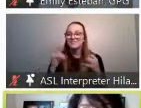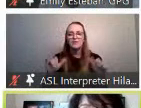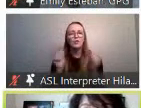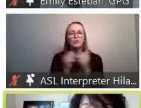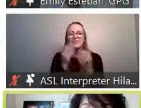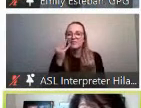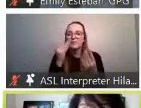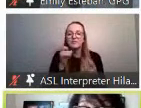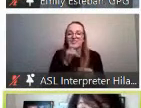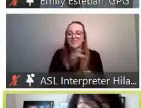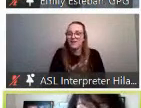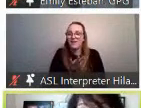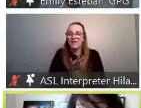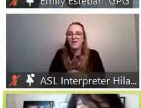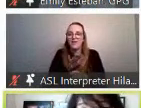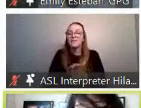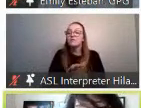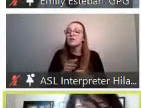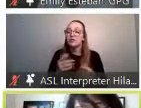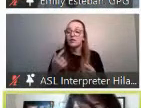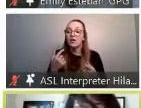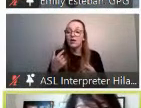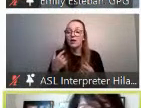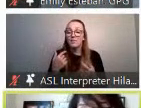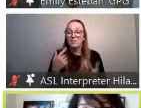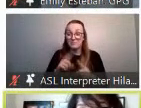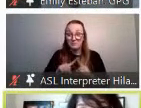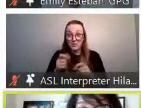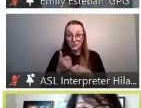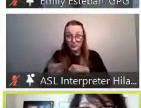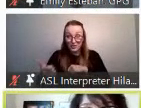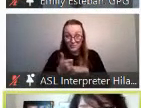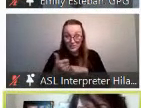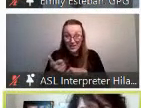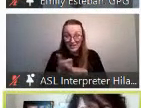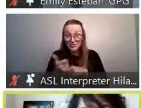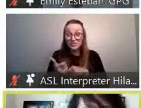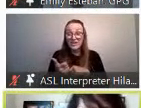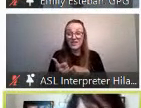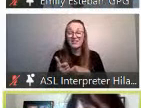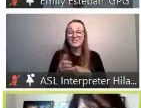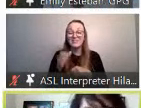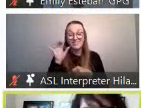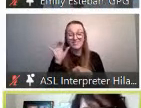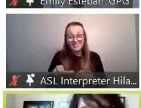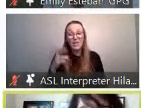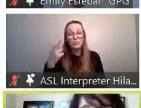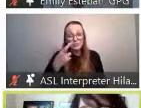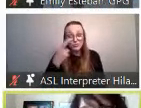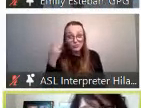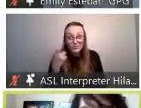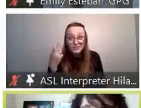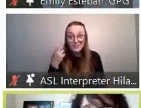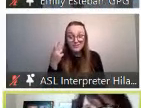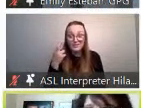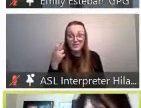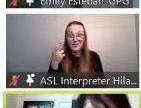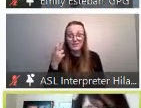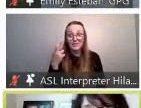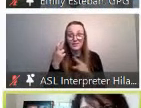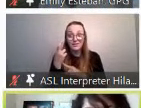Sherry and Nadia lifted up, transportation was the reason why there was even